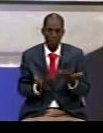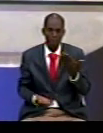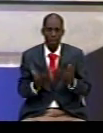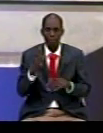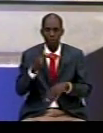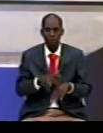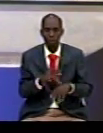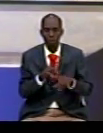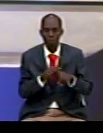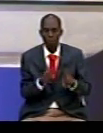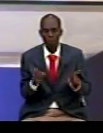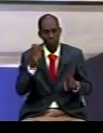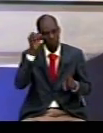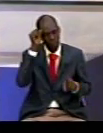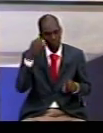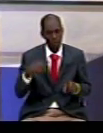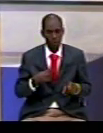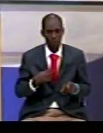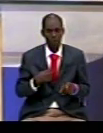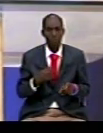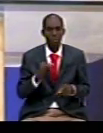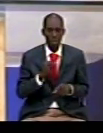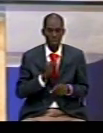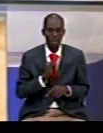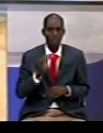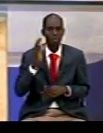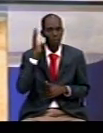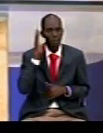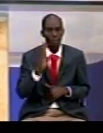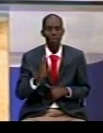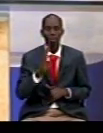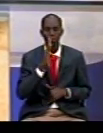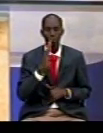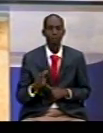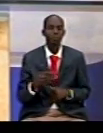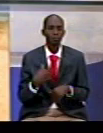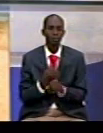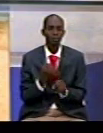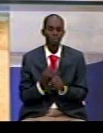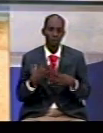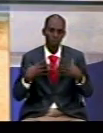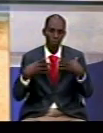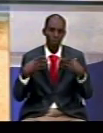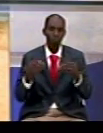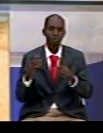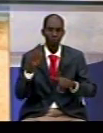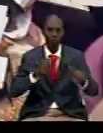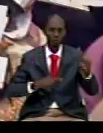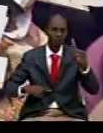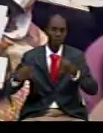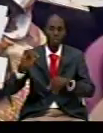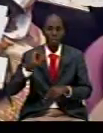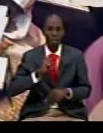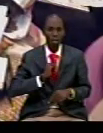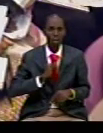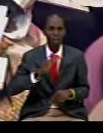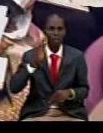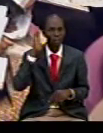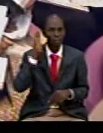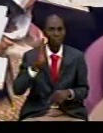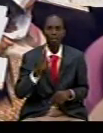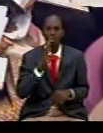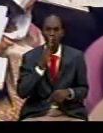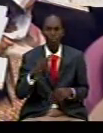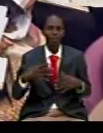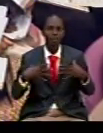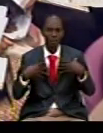but his clothes, I shall be whole. I shall